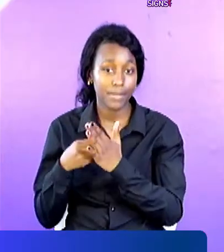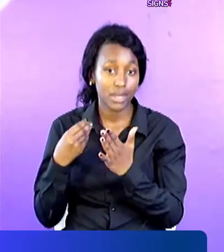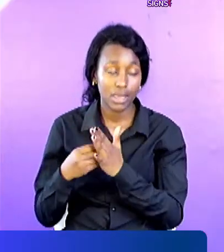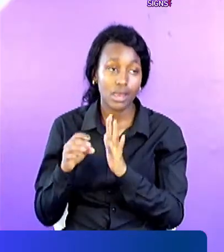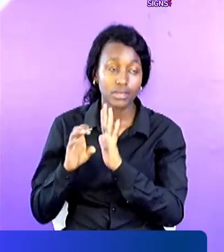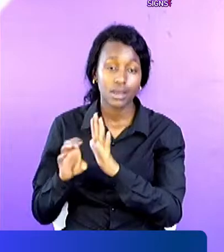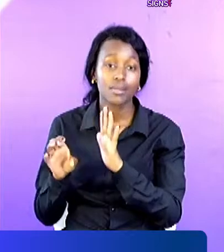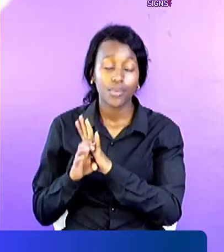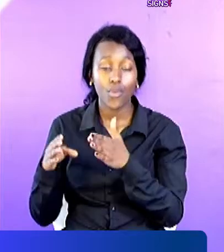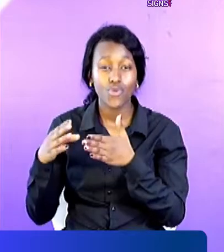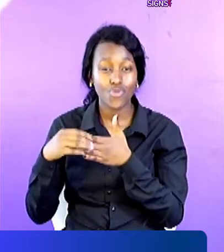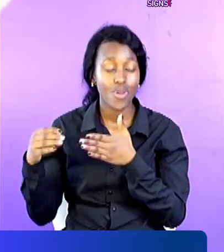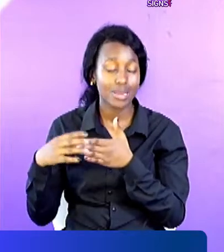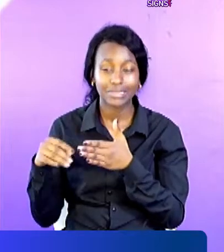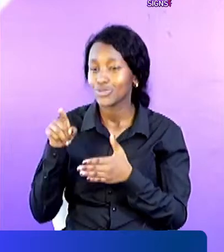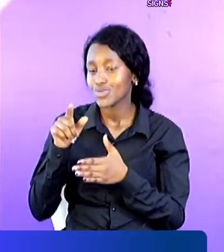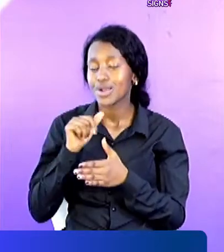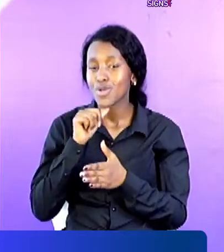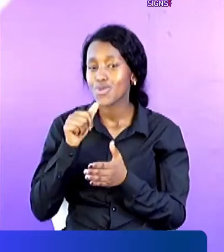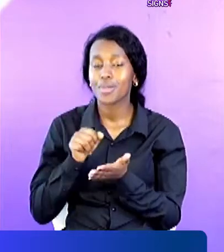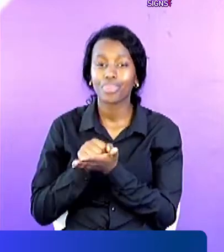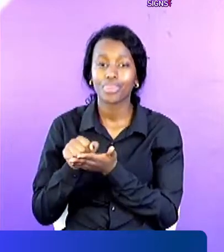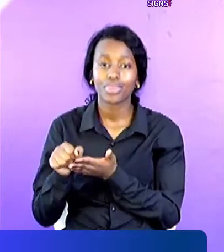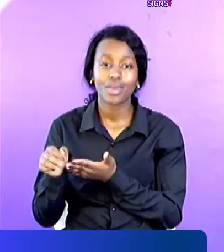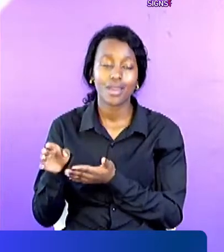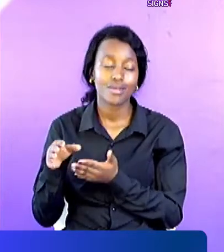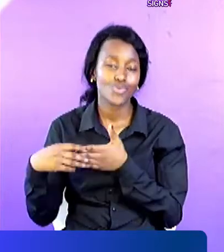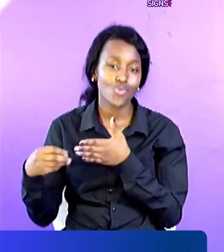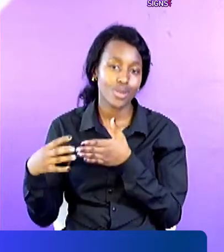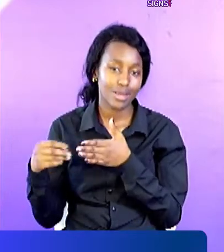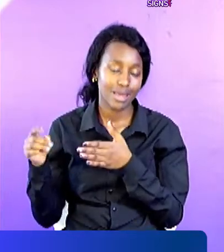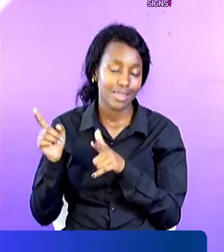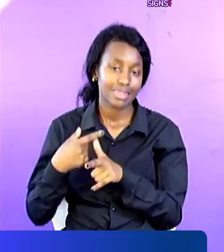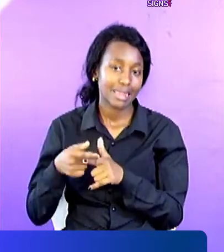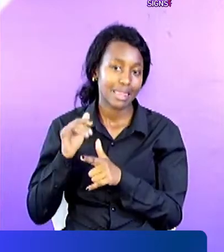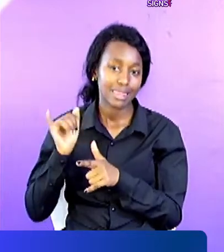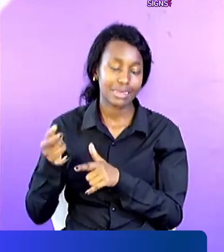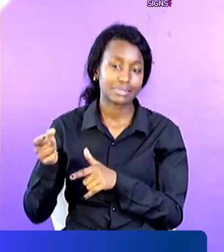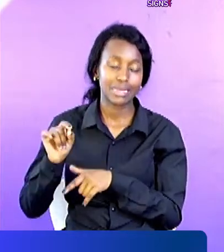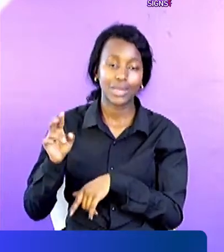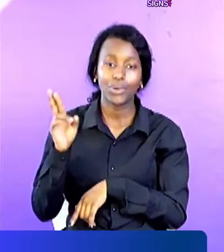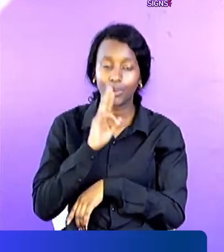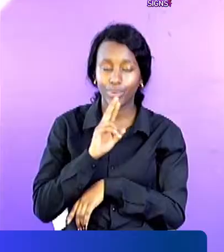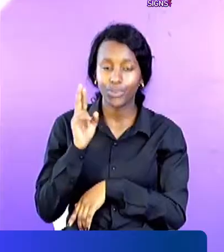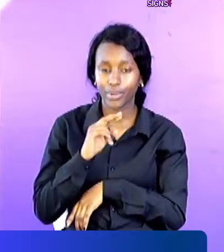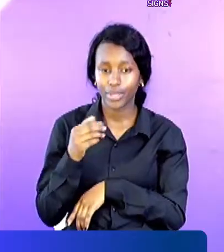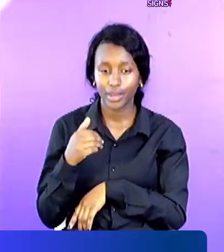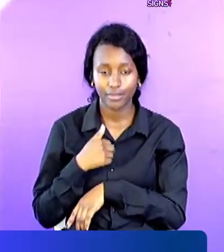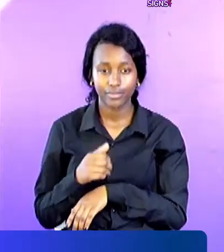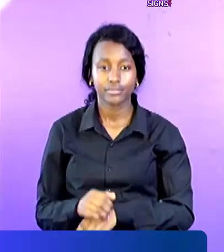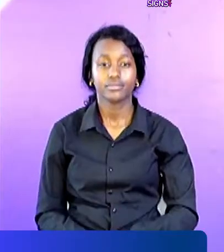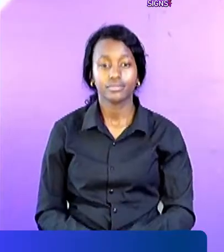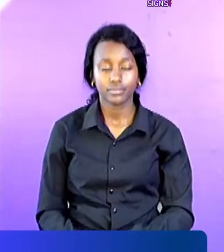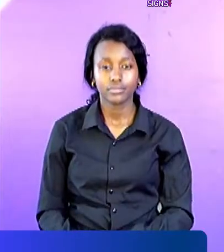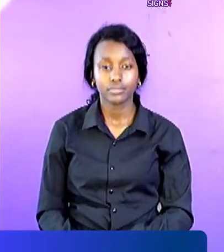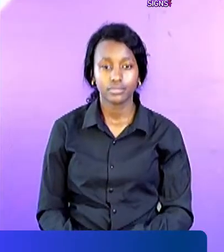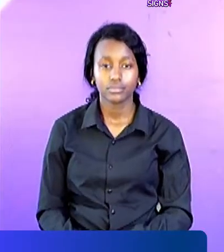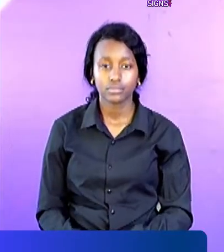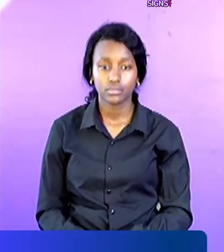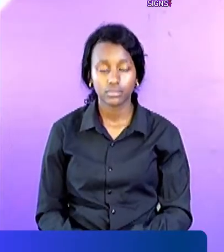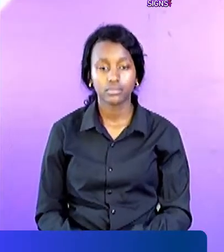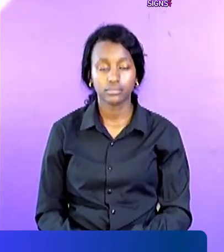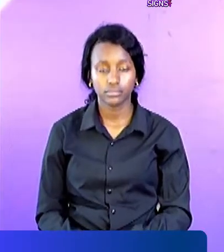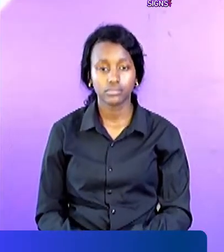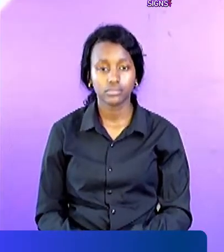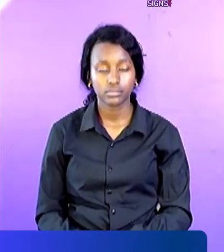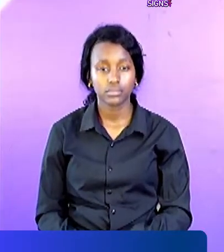the Euro bonds, because you can't print dollars. Yeah. So there is added risk for the government. But even then, they will always figure out a way to go about it.